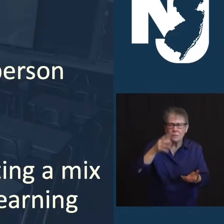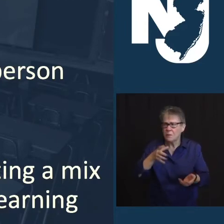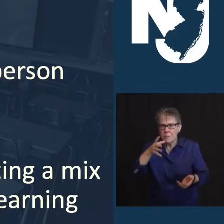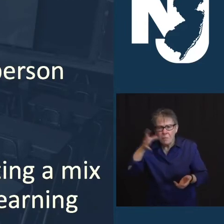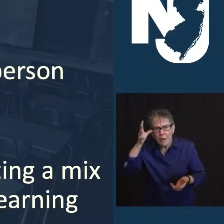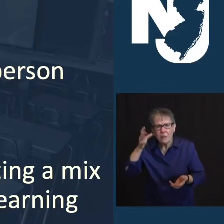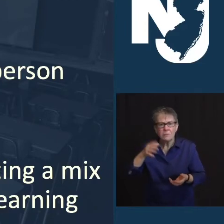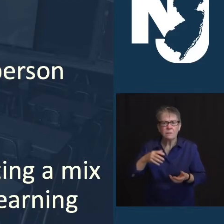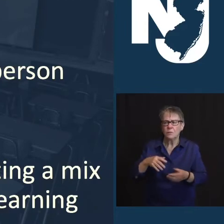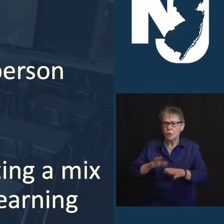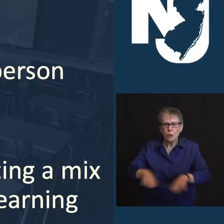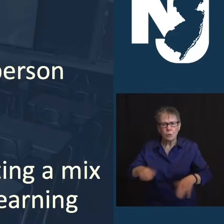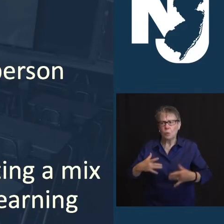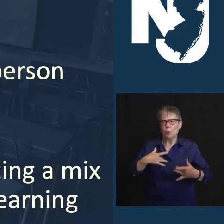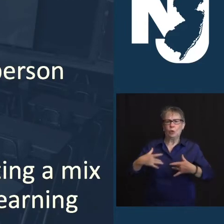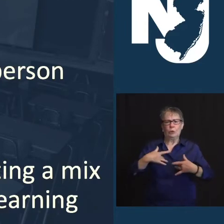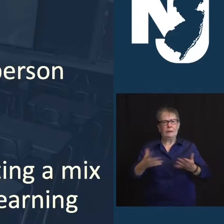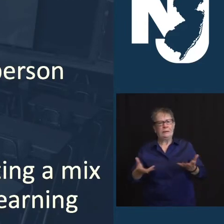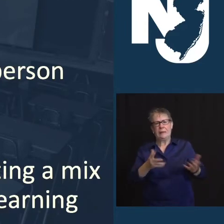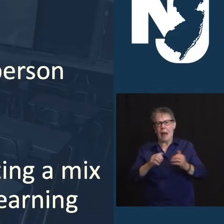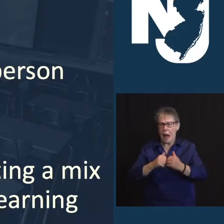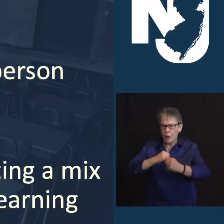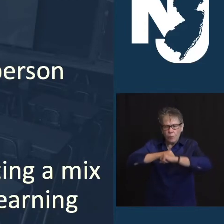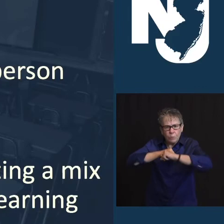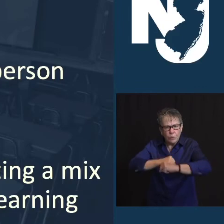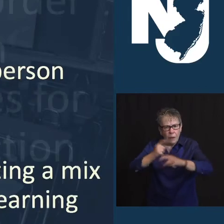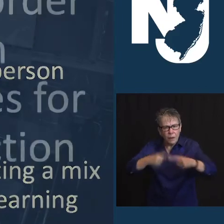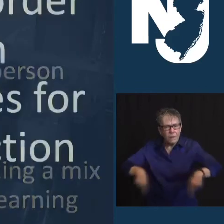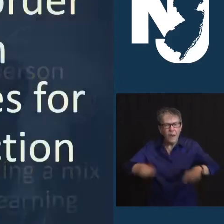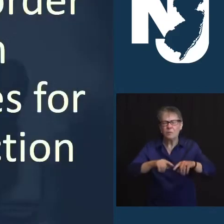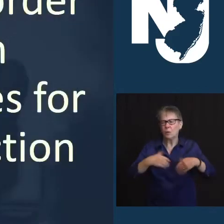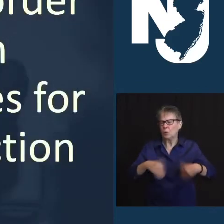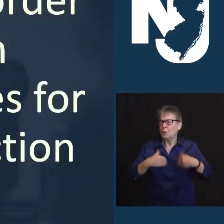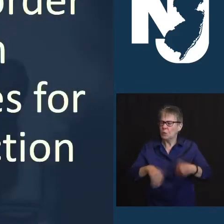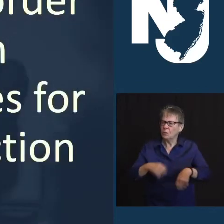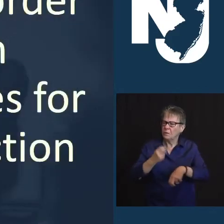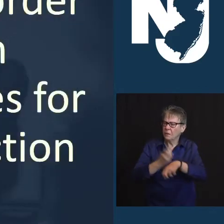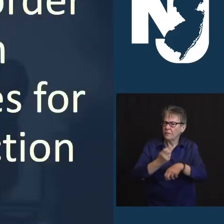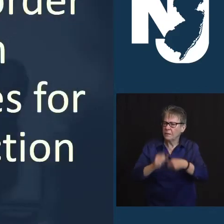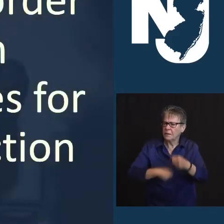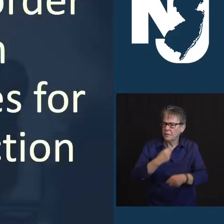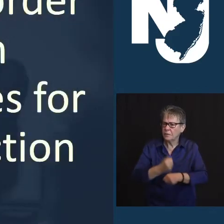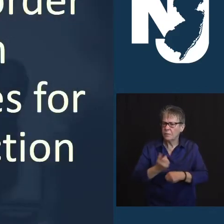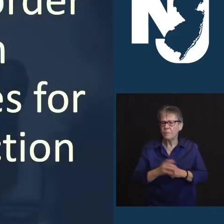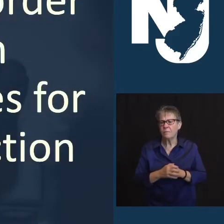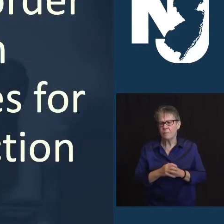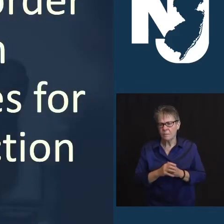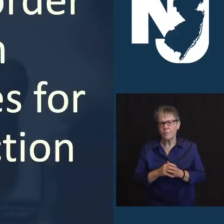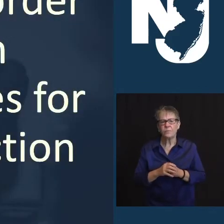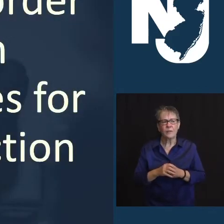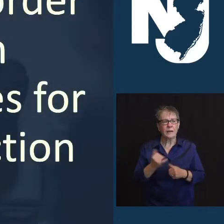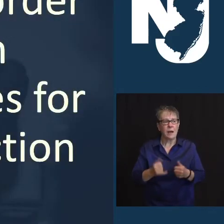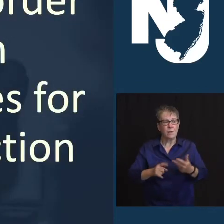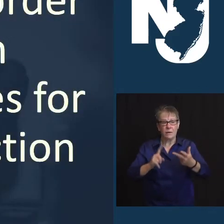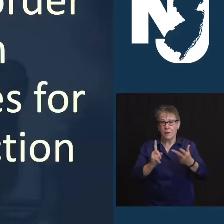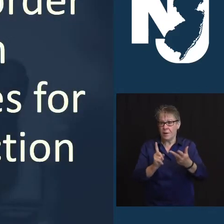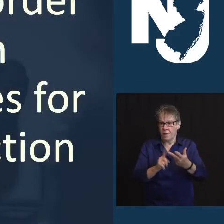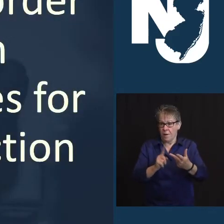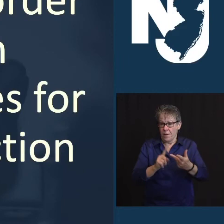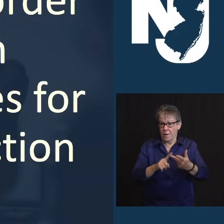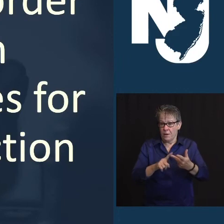everything they're doing in this extraordinary time. Third, lastly, before we do the numbers, the online form for